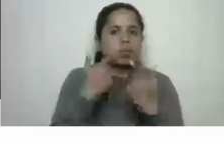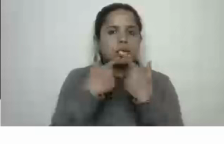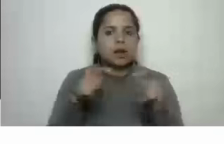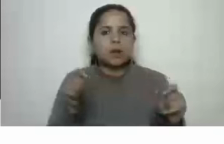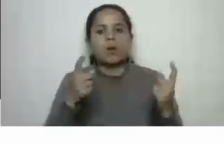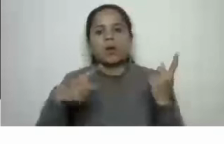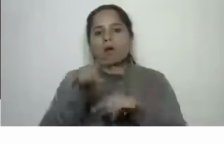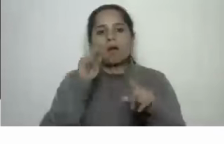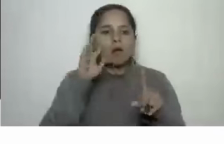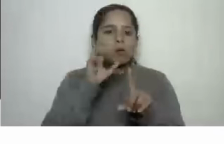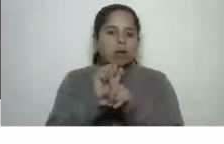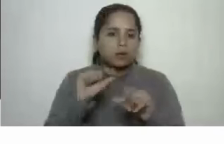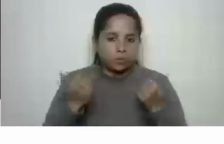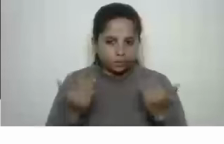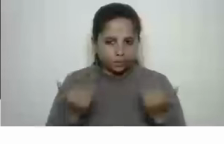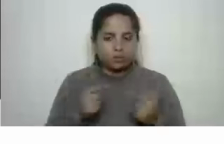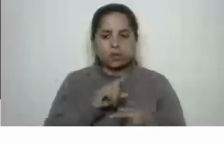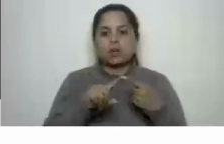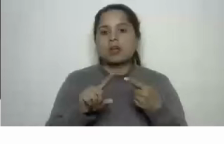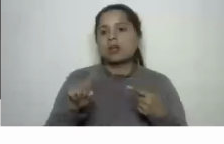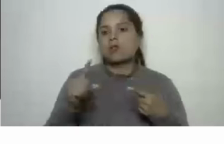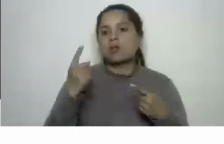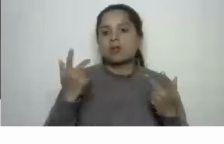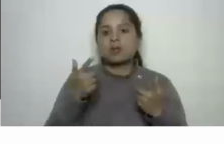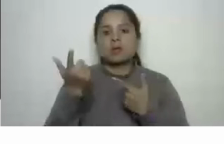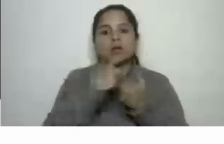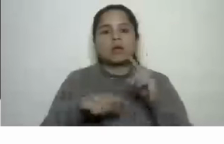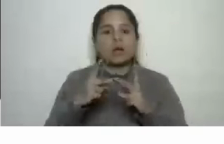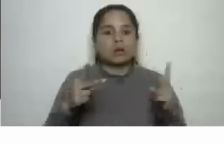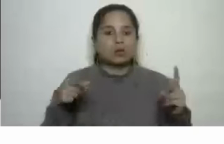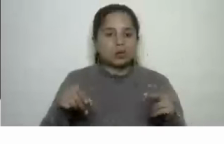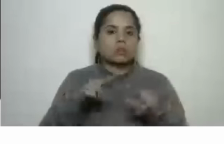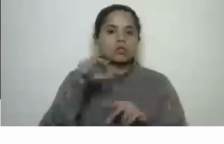landscape. So the first one is a language flower.